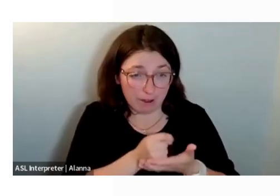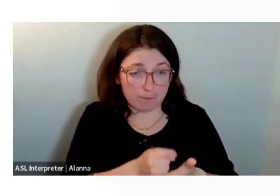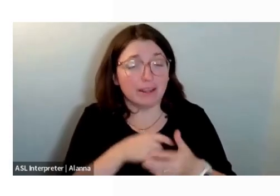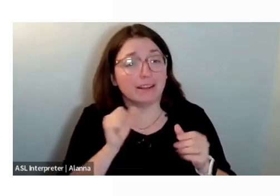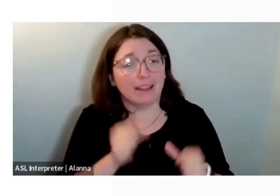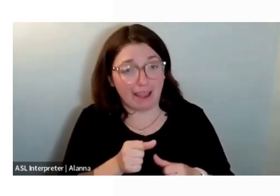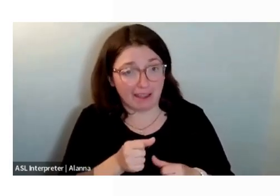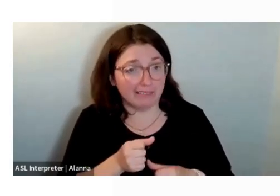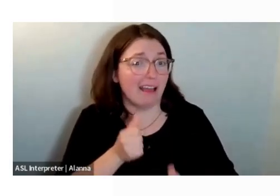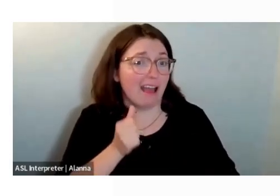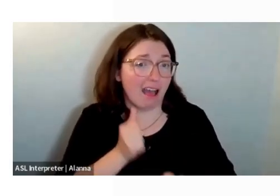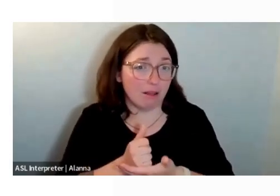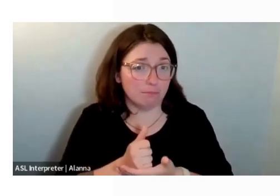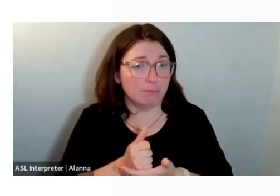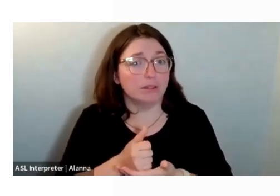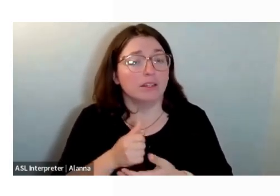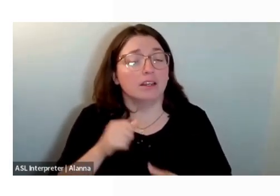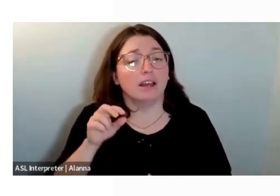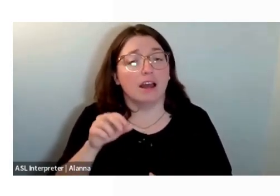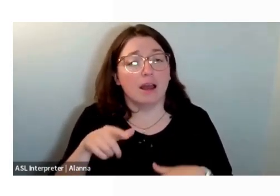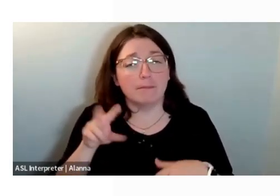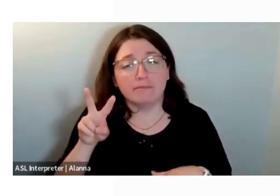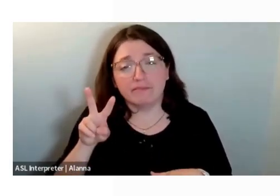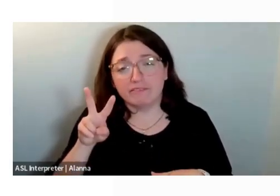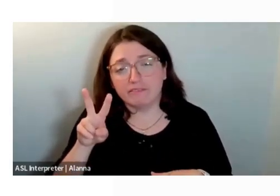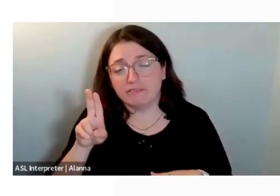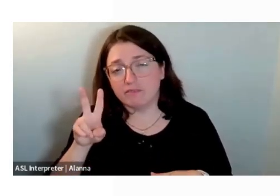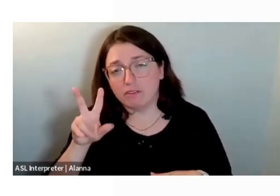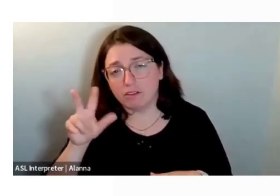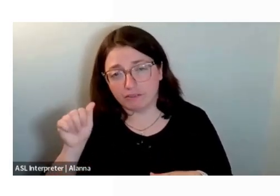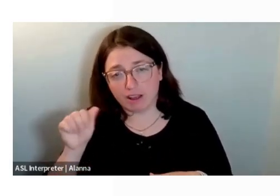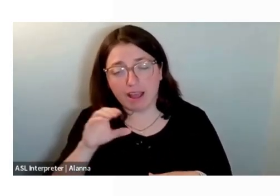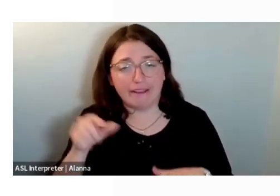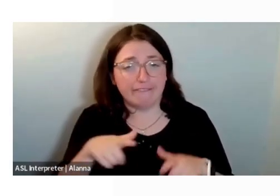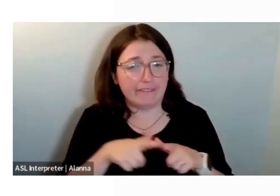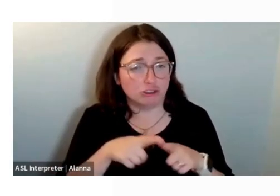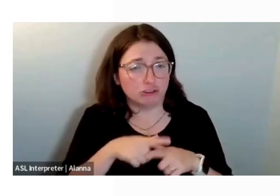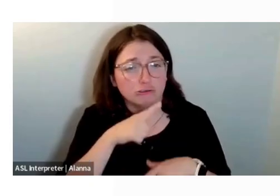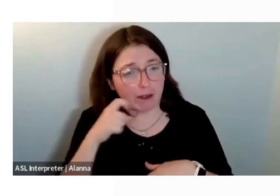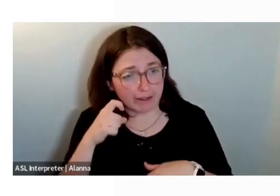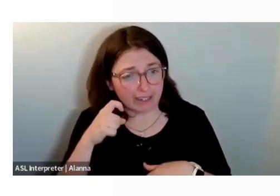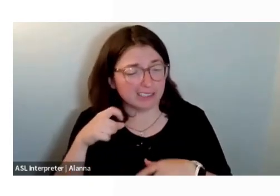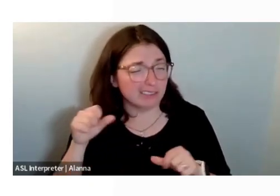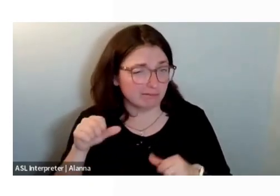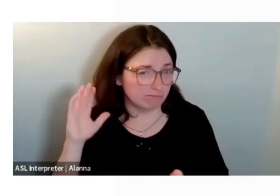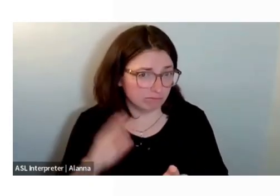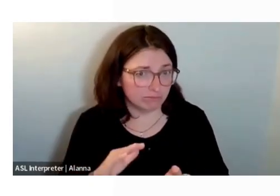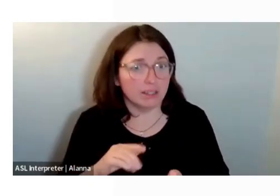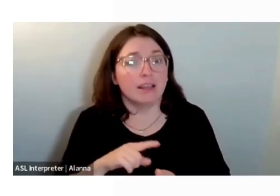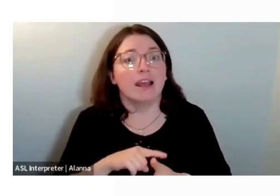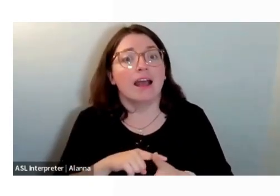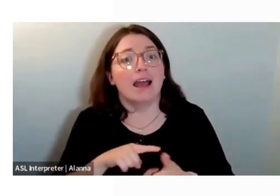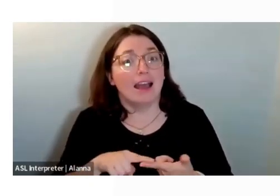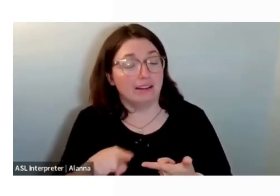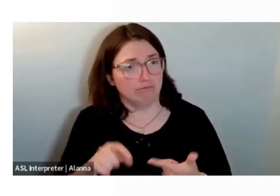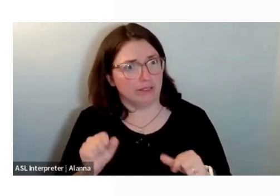dryness. It increases the ability to sense vibration. And it is very, very